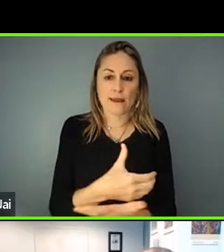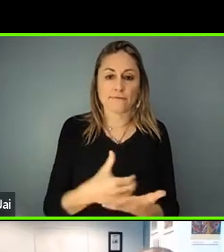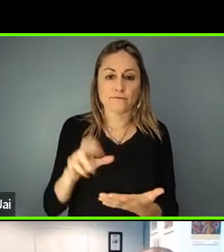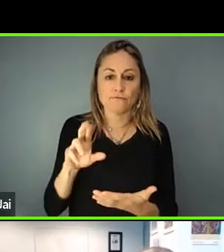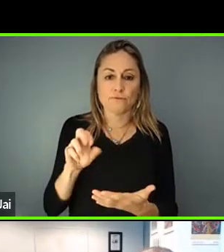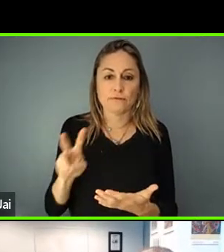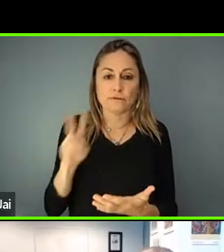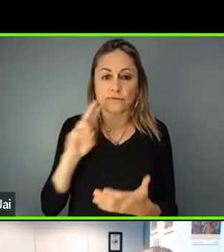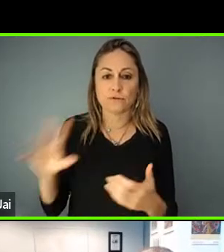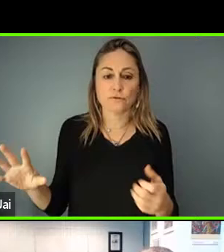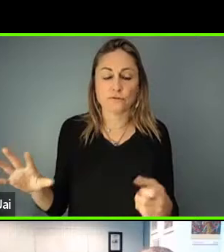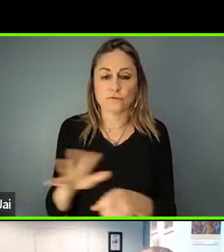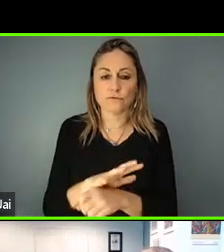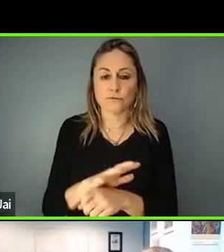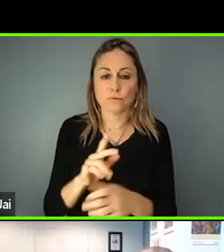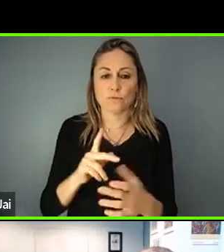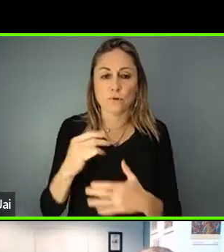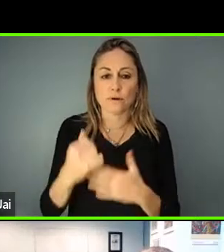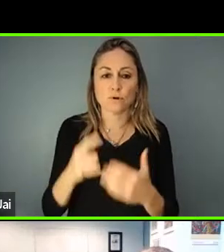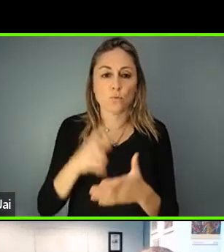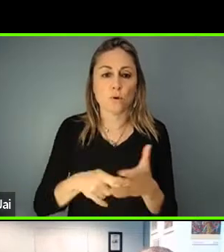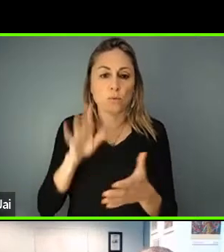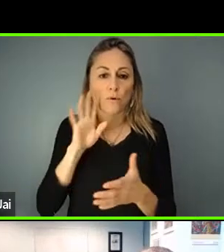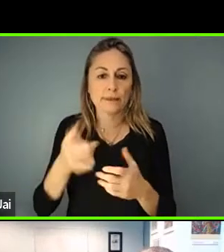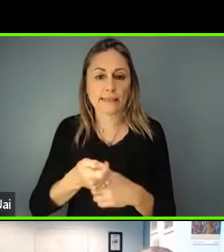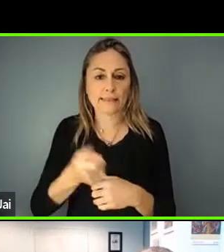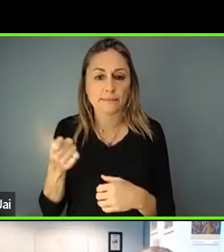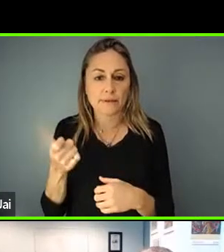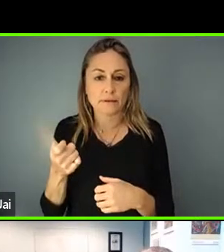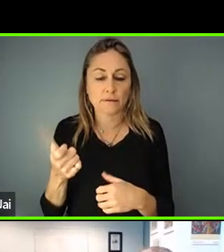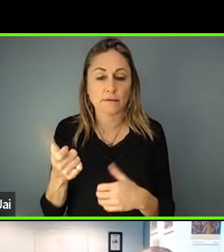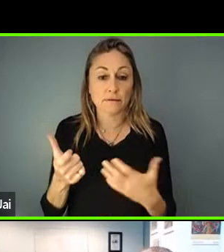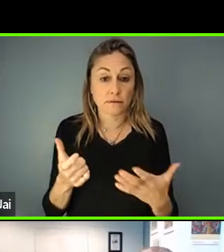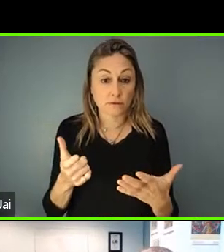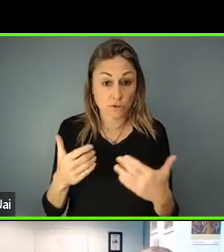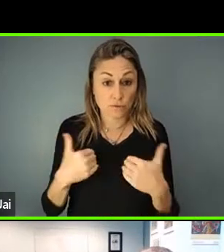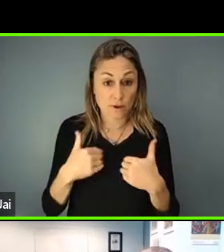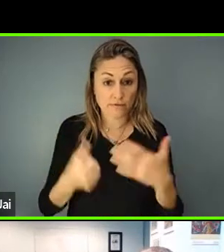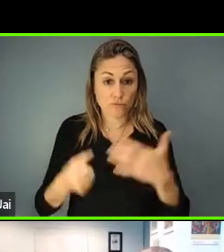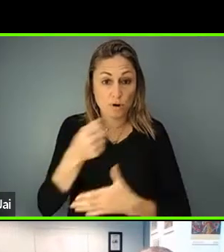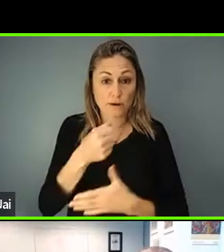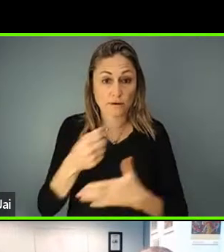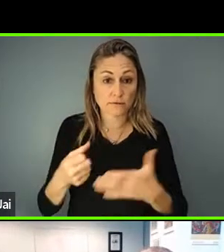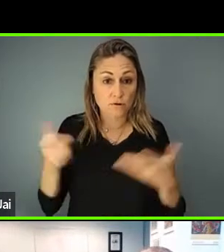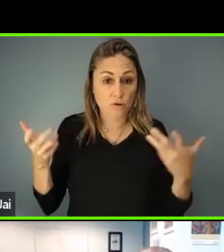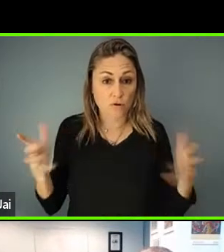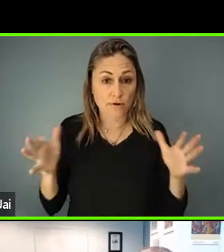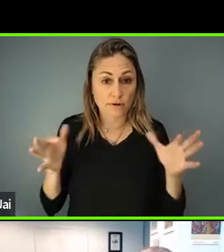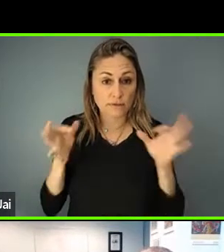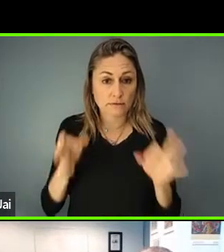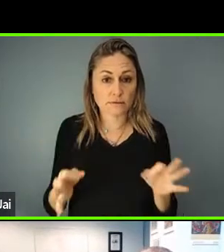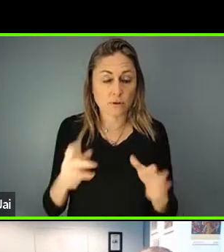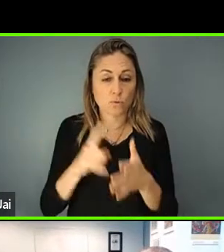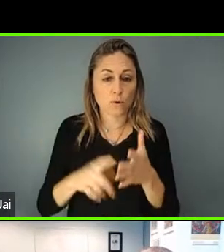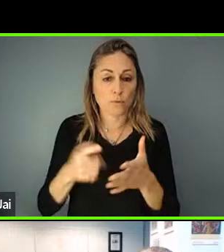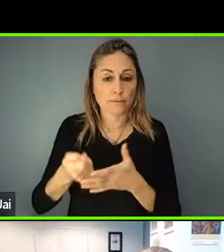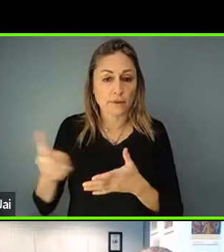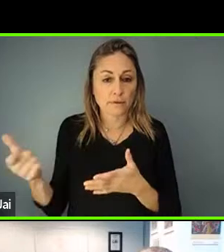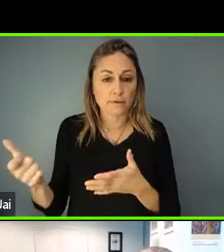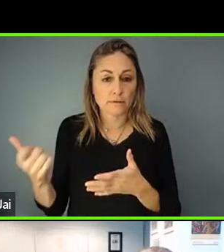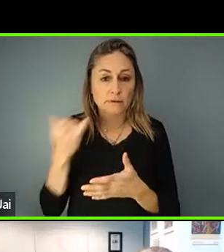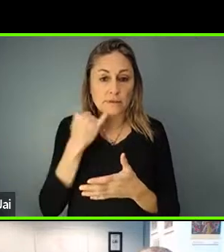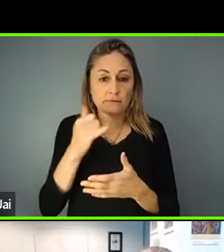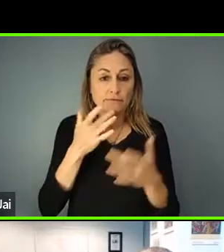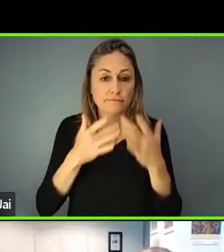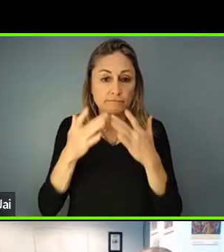what would be eliminated from the project? Is there a prioritization already determined for what would be dropped if funding is not